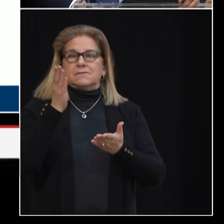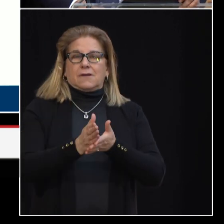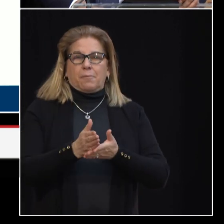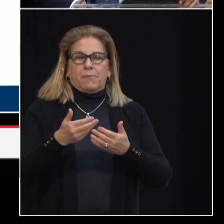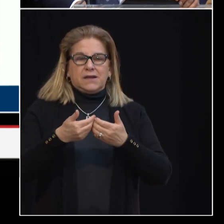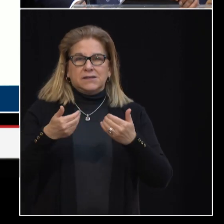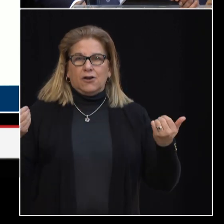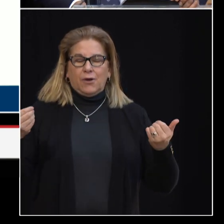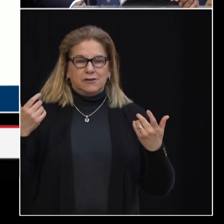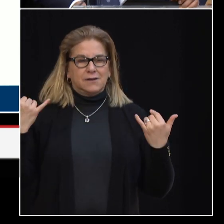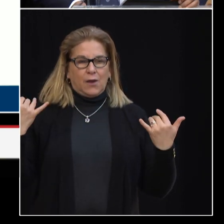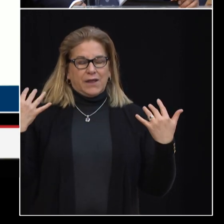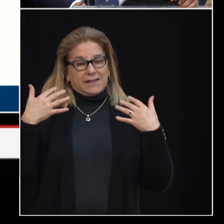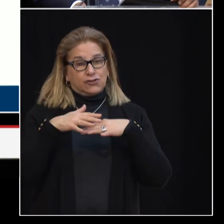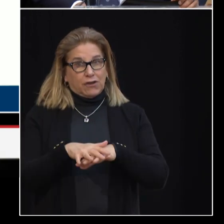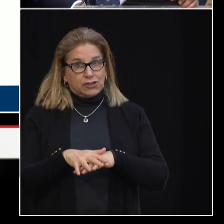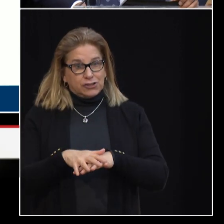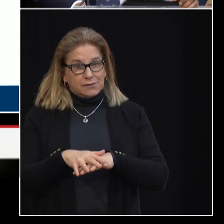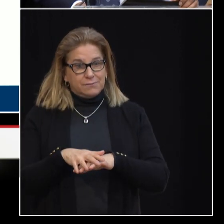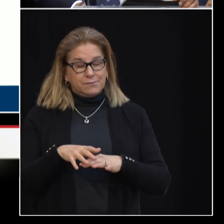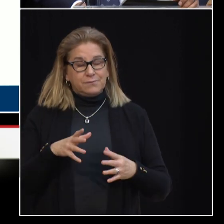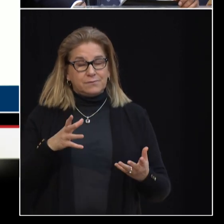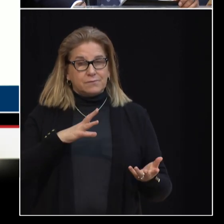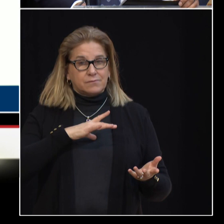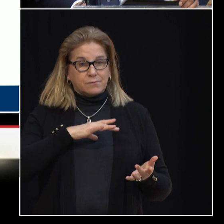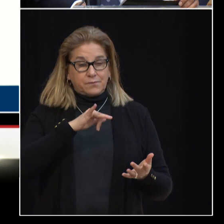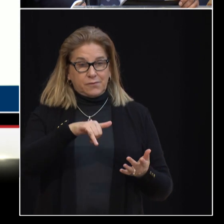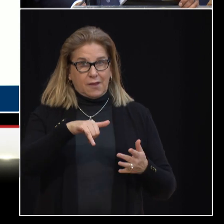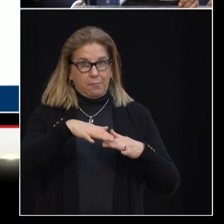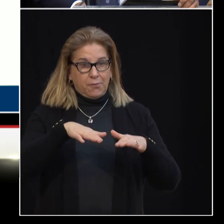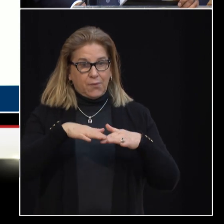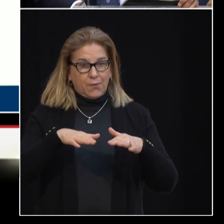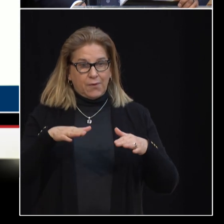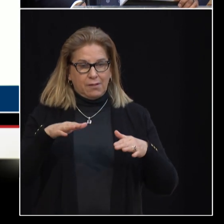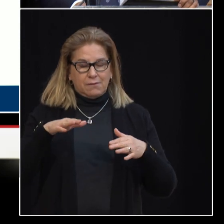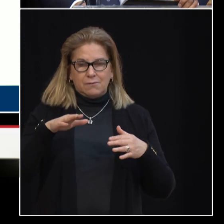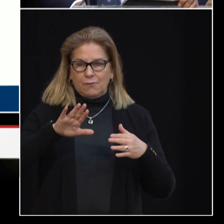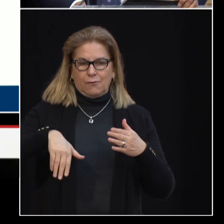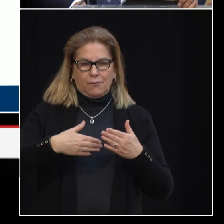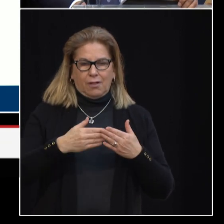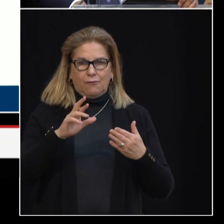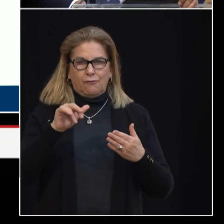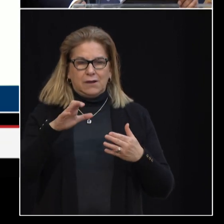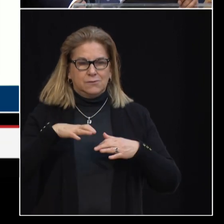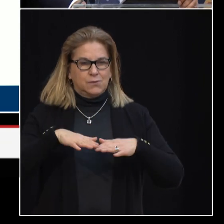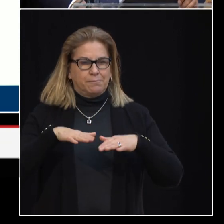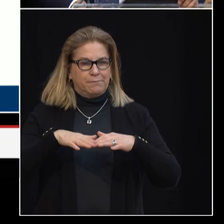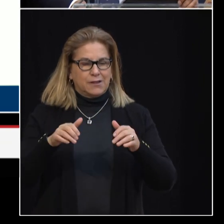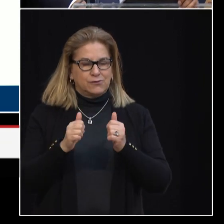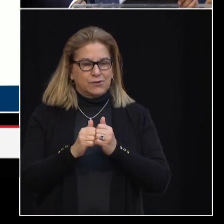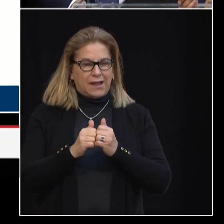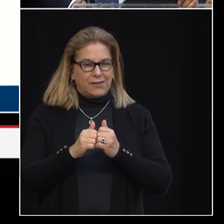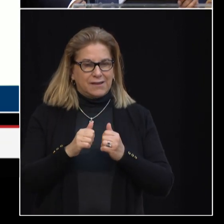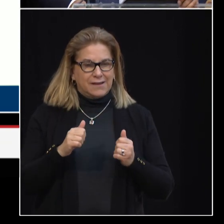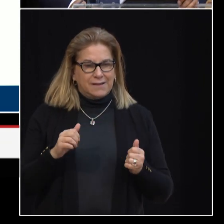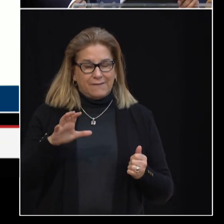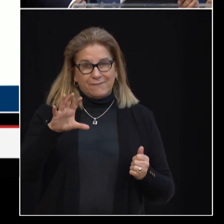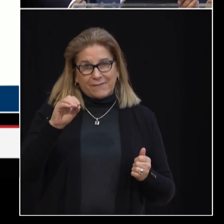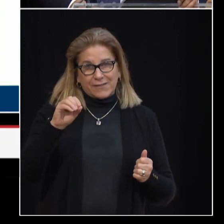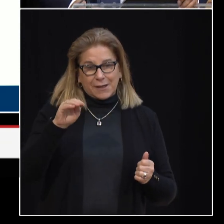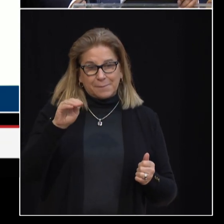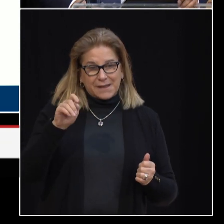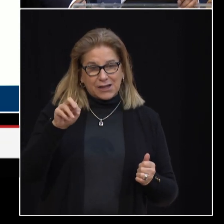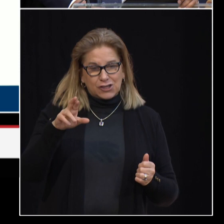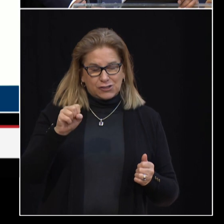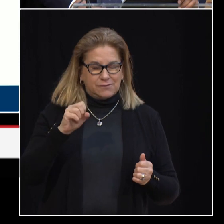million investment. This will allow us to expand the pool to 50 meters to allow for more lap swimming, swimming meets,